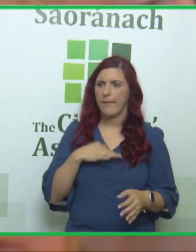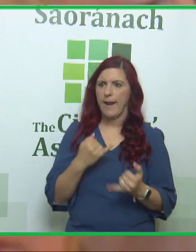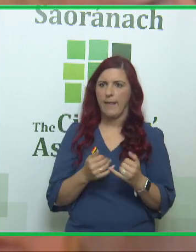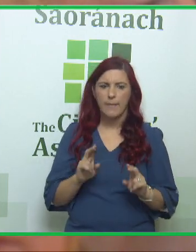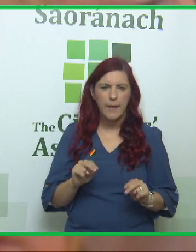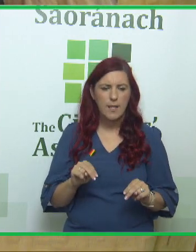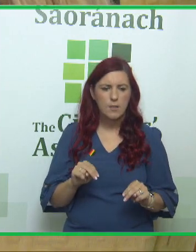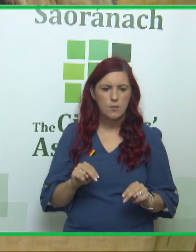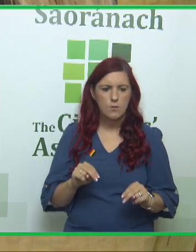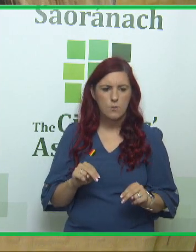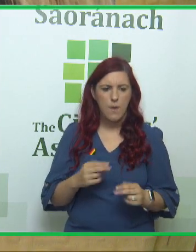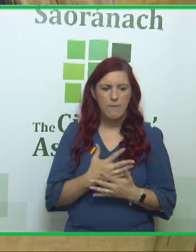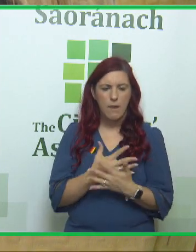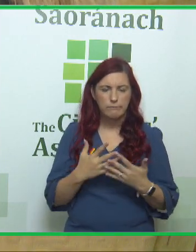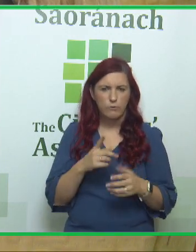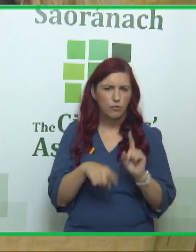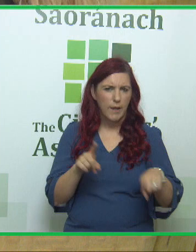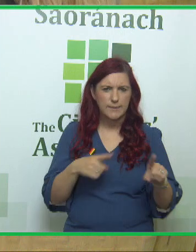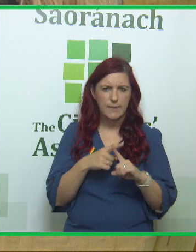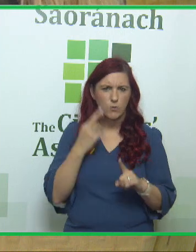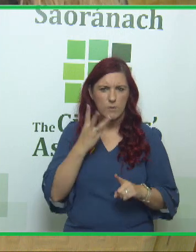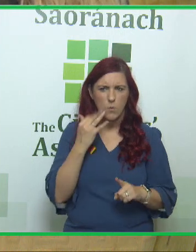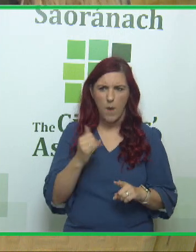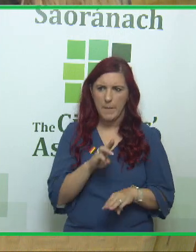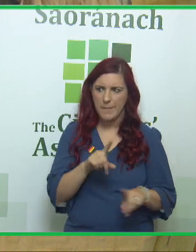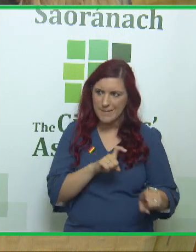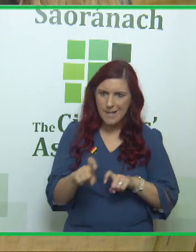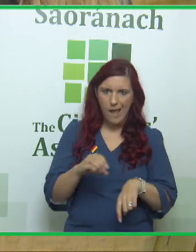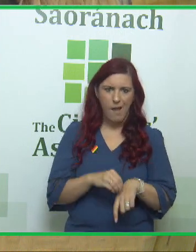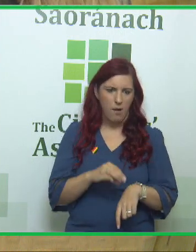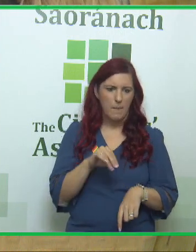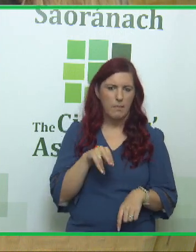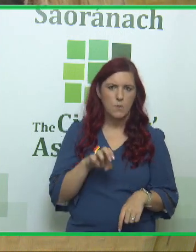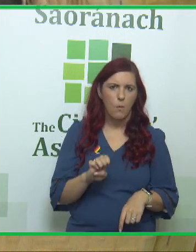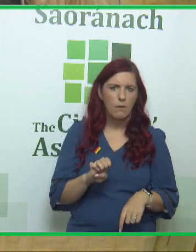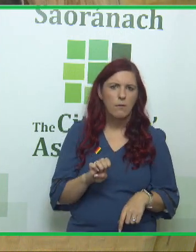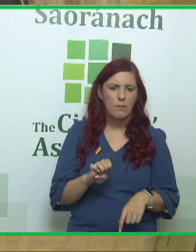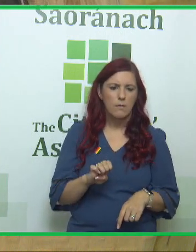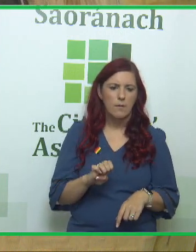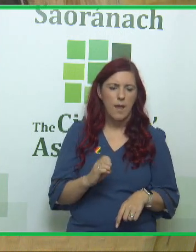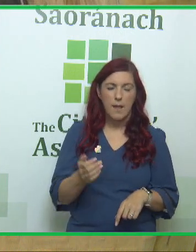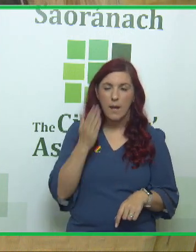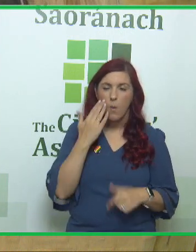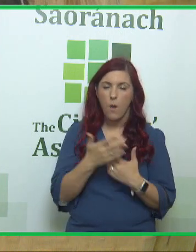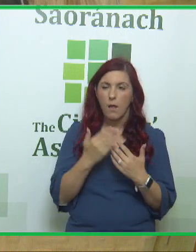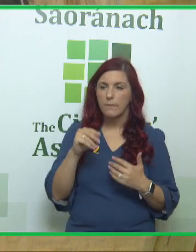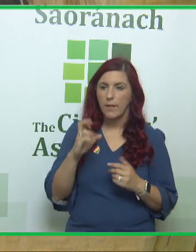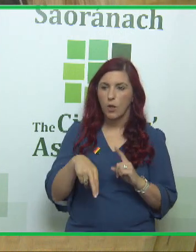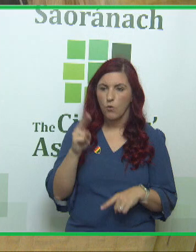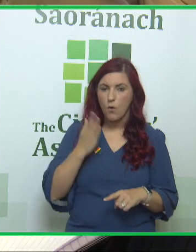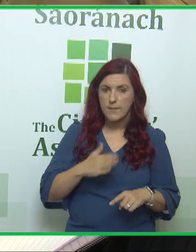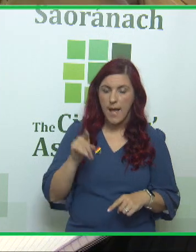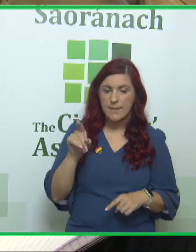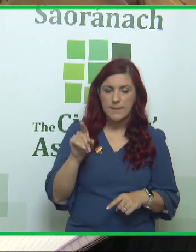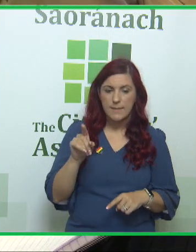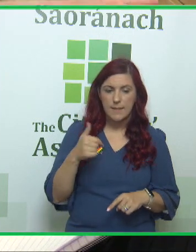a variety of reasons why people don't come off drugs. And usually, I know in a lot of the clinics on the north side